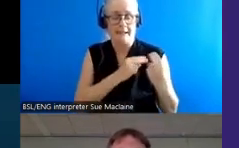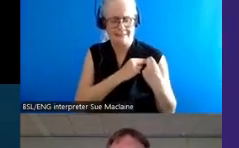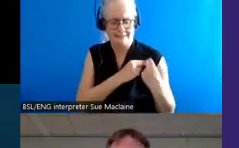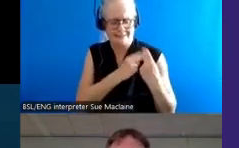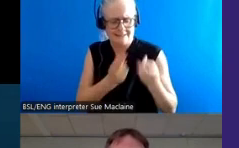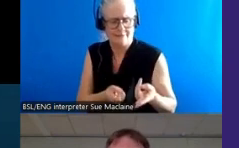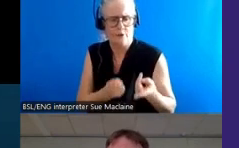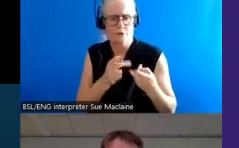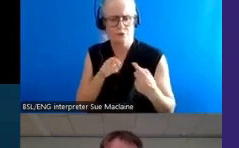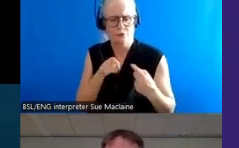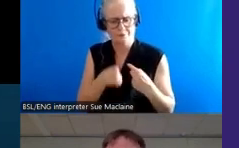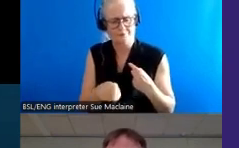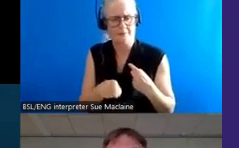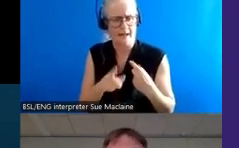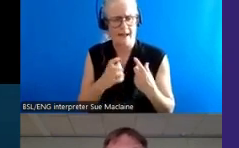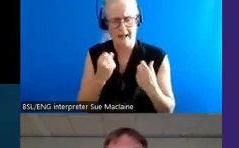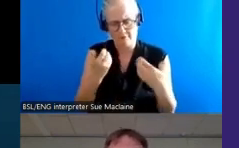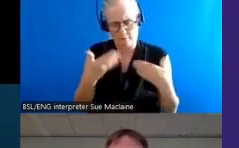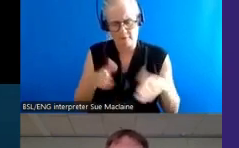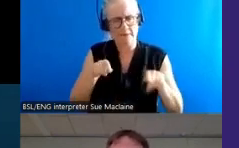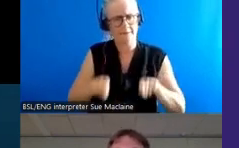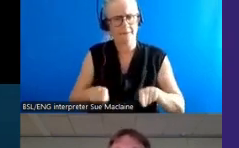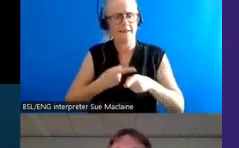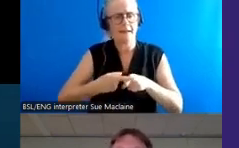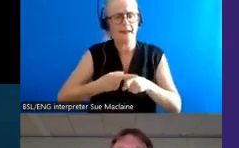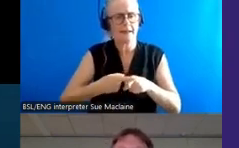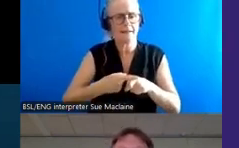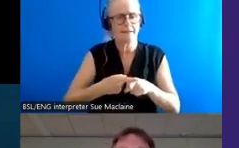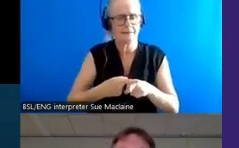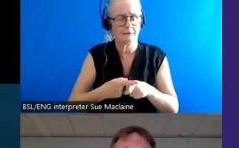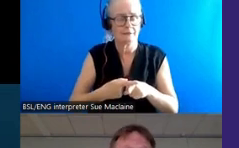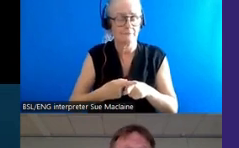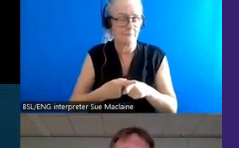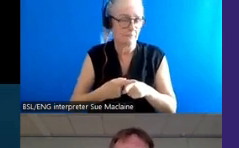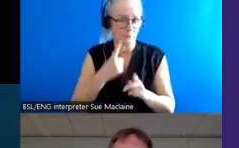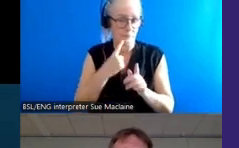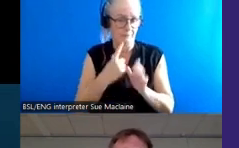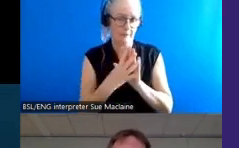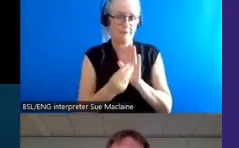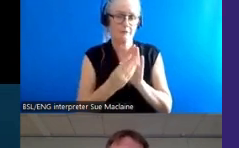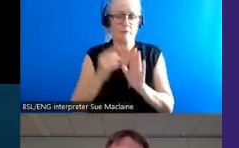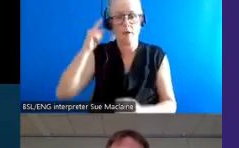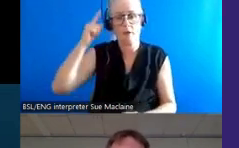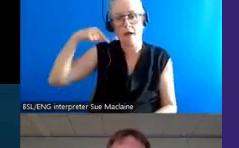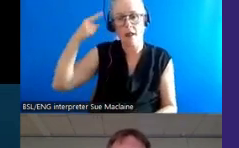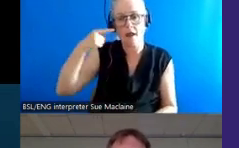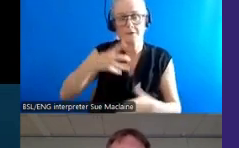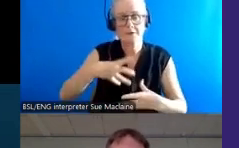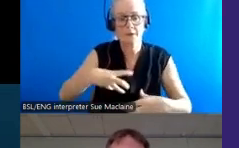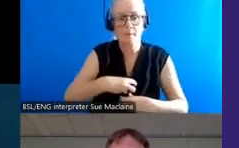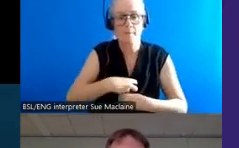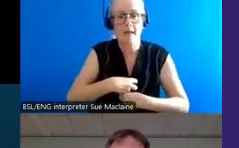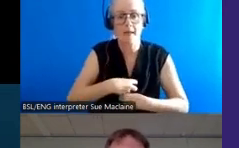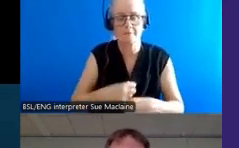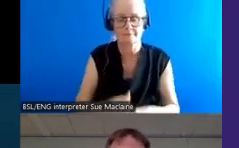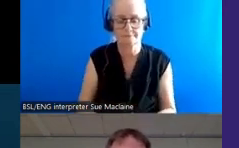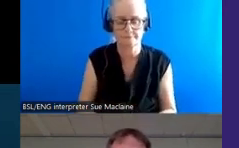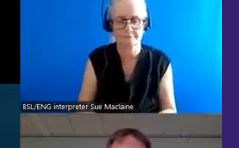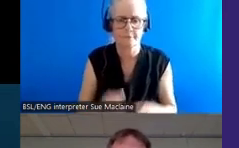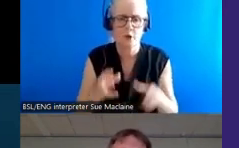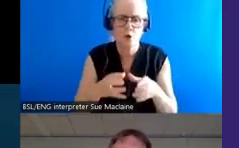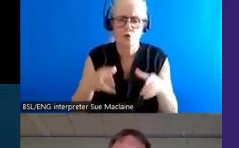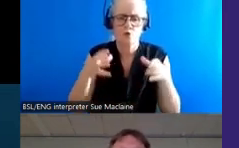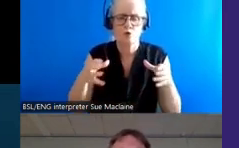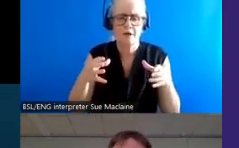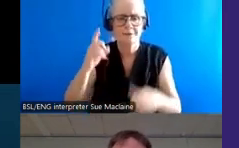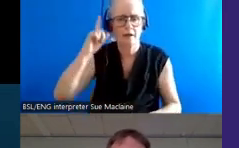London Mayor does have a statutory duty under the legislation which set up the Greater London Authority to prepare a cultural